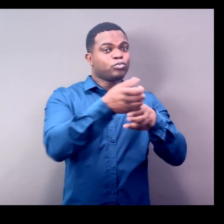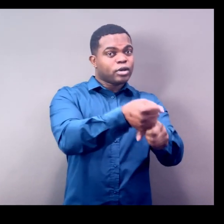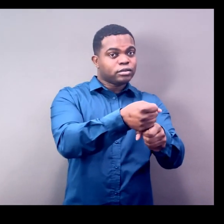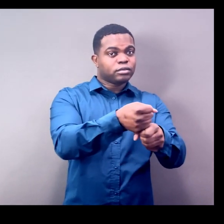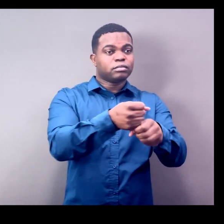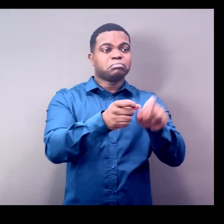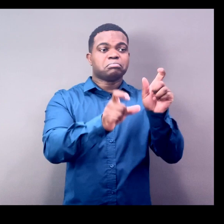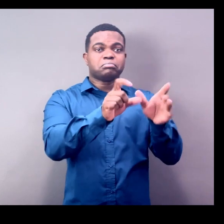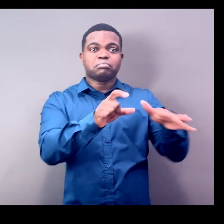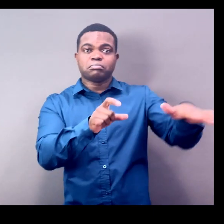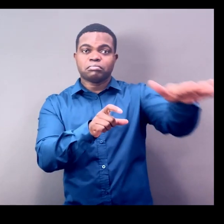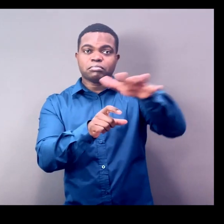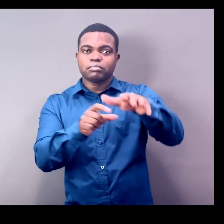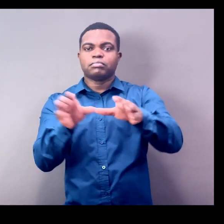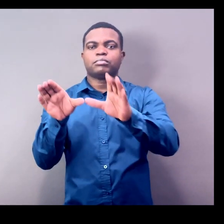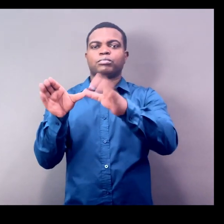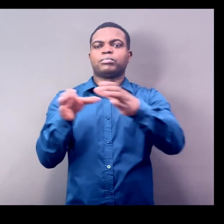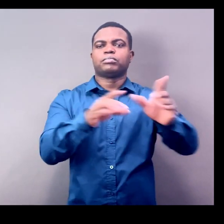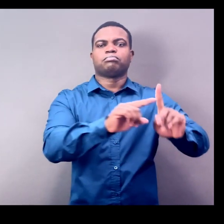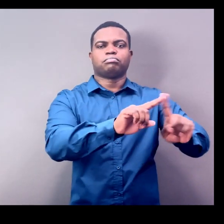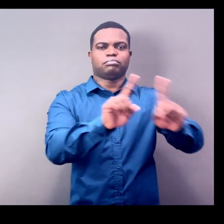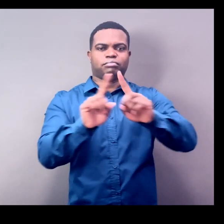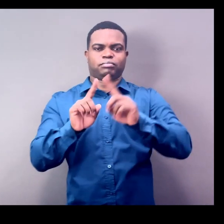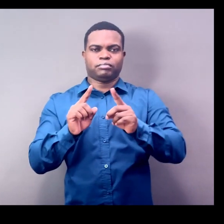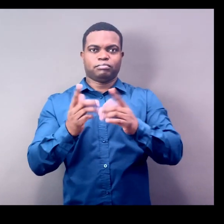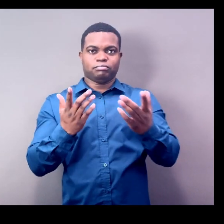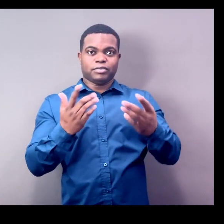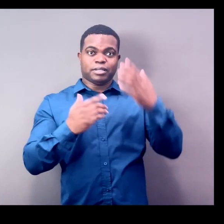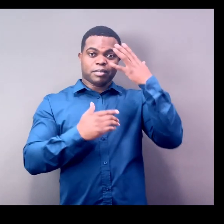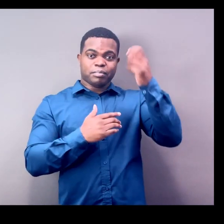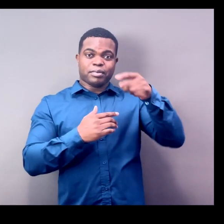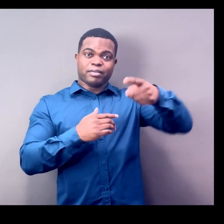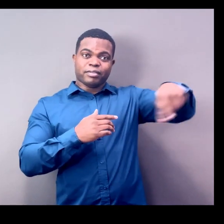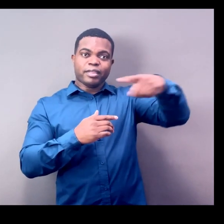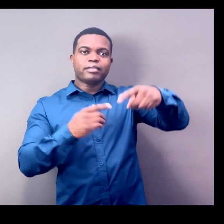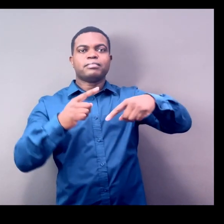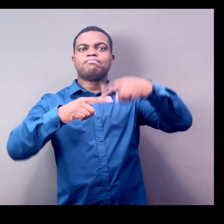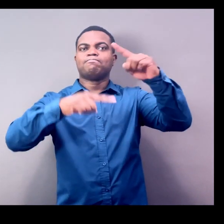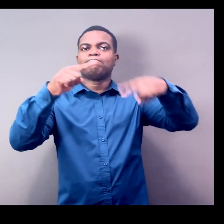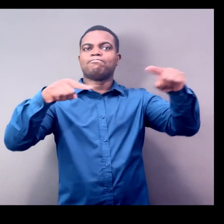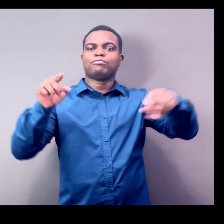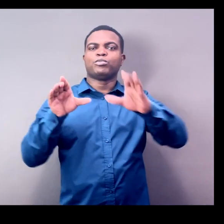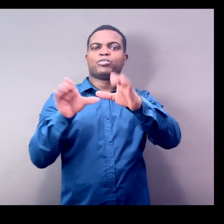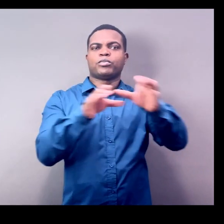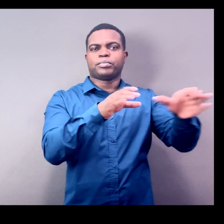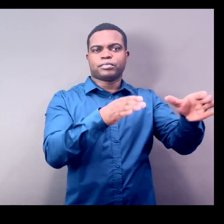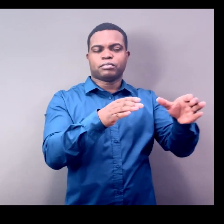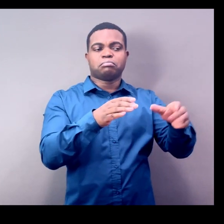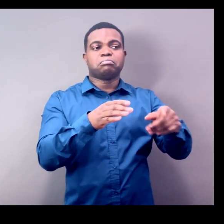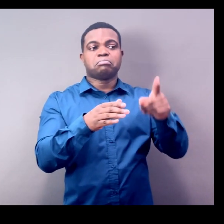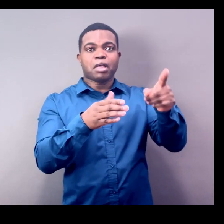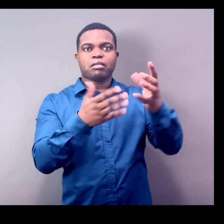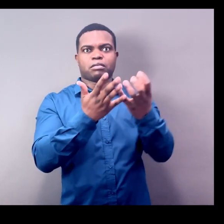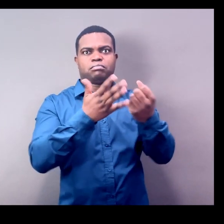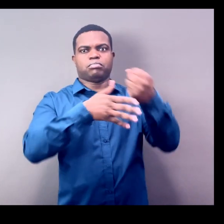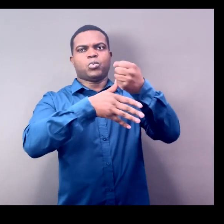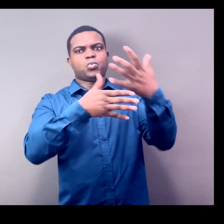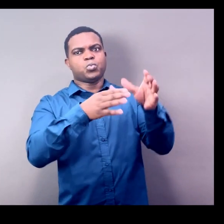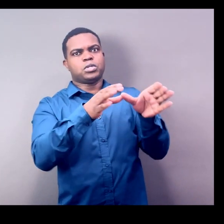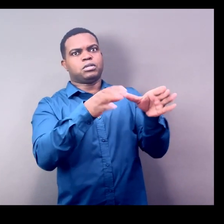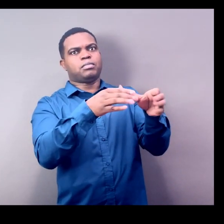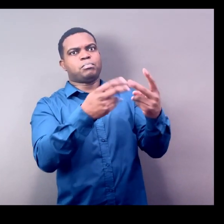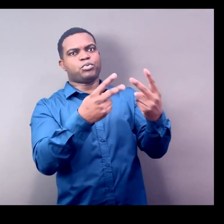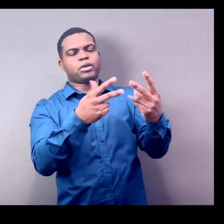and among your stakeholders. Remember, we said that stakeholders are in different categories: the primary stakeholders, the